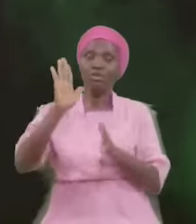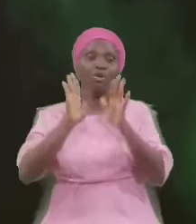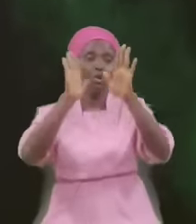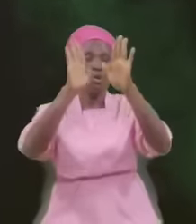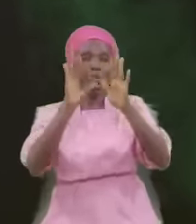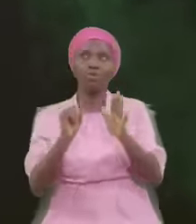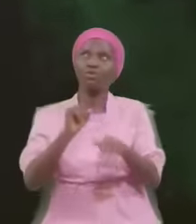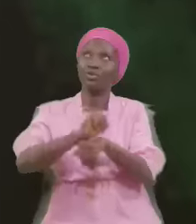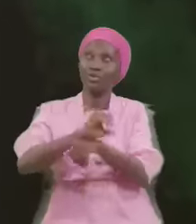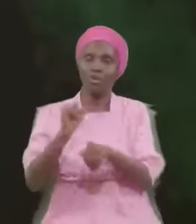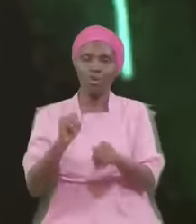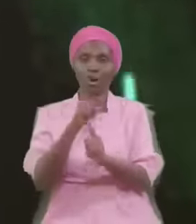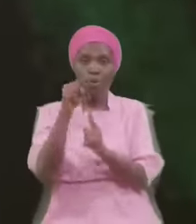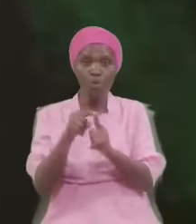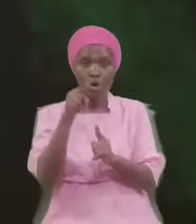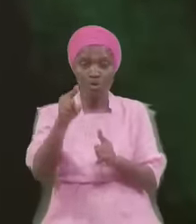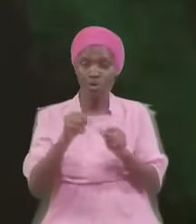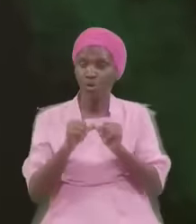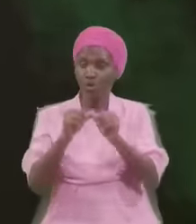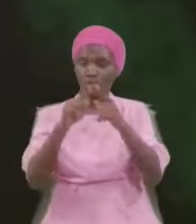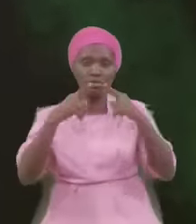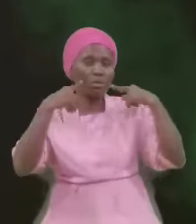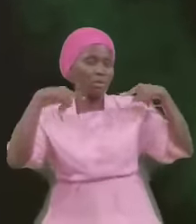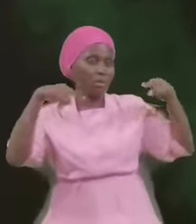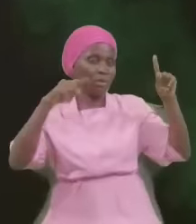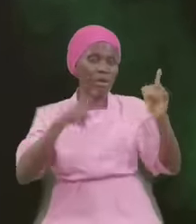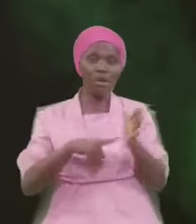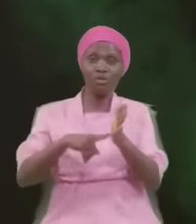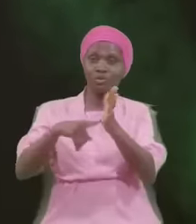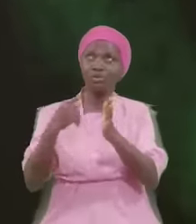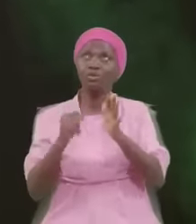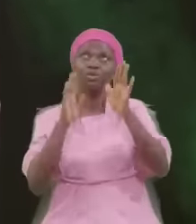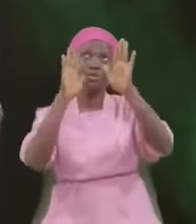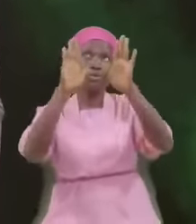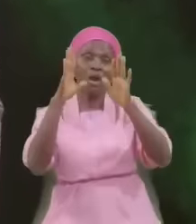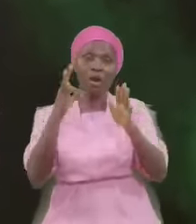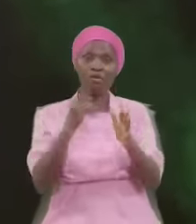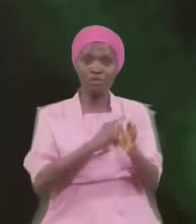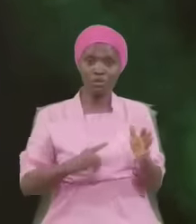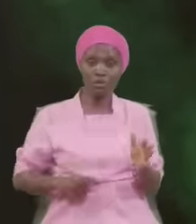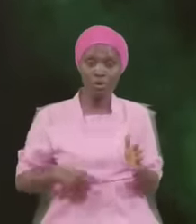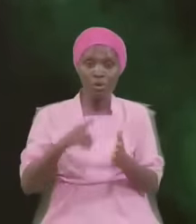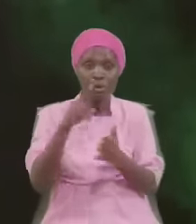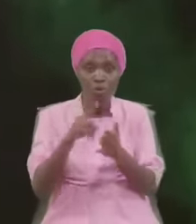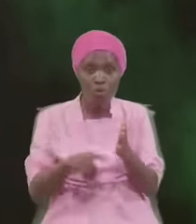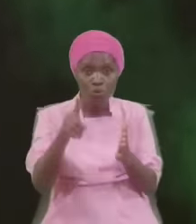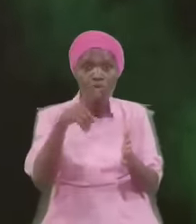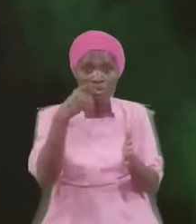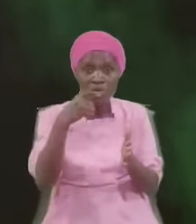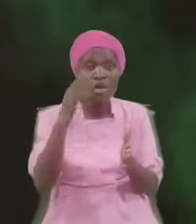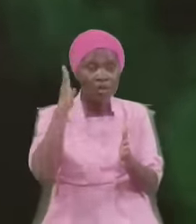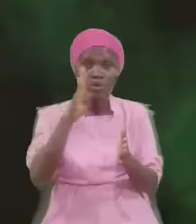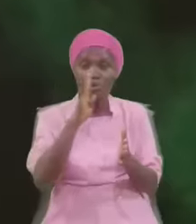you keep on proclaiming, when you keep on pronouncing the wonders of the Lord, what you say will be